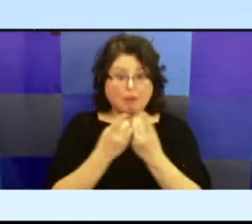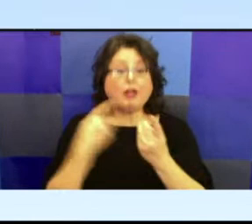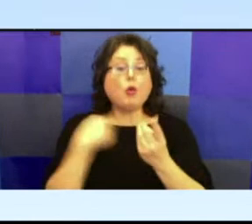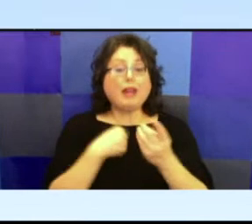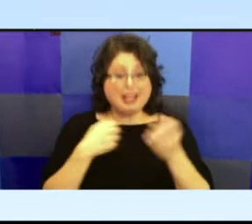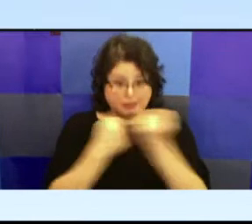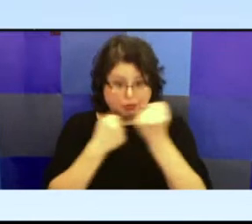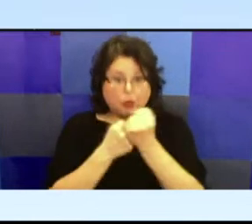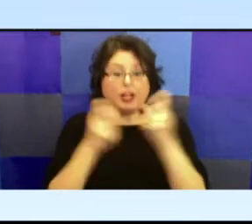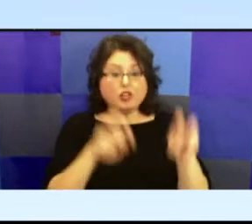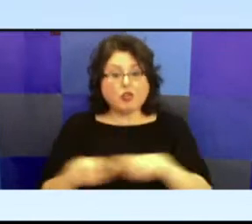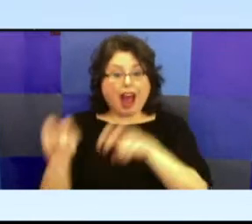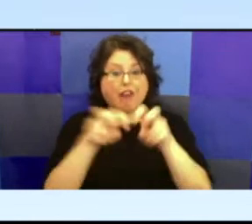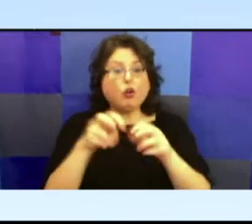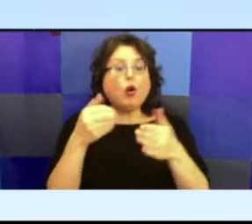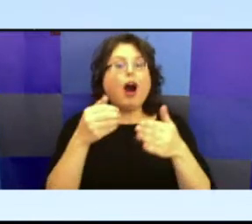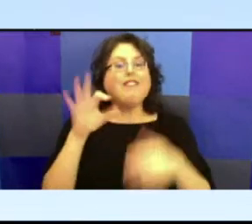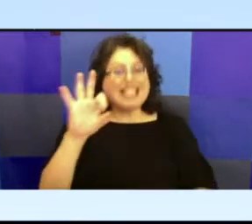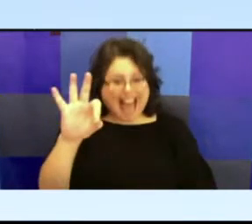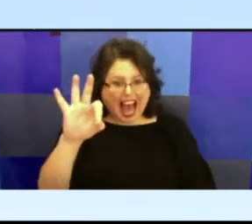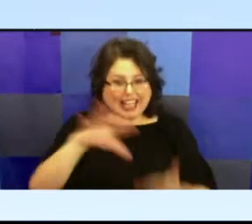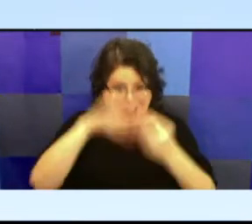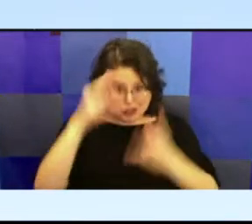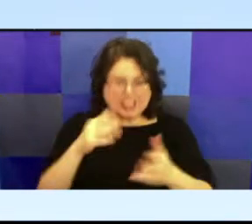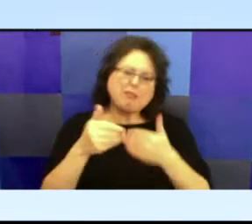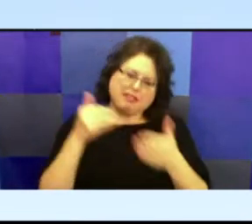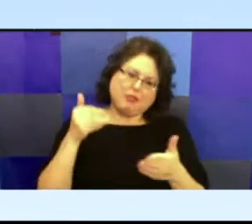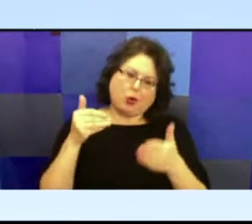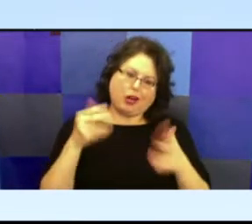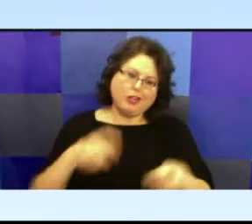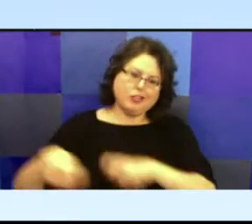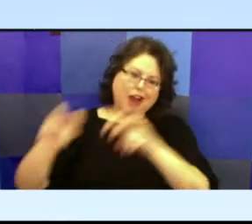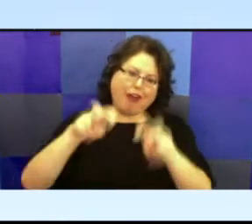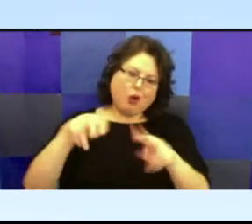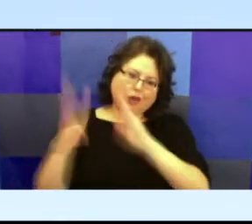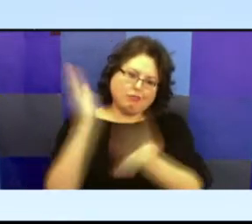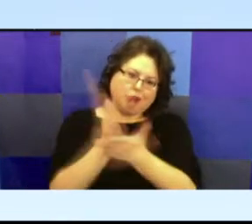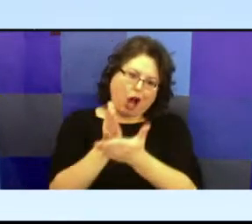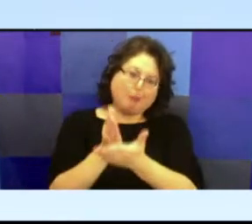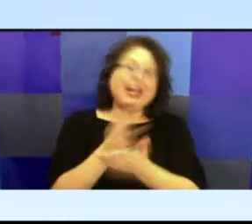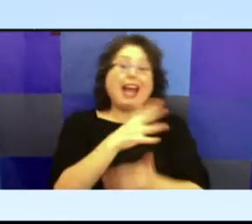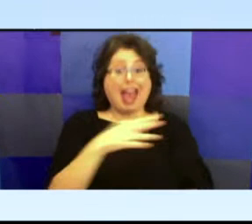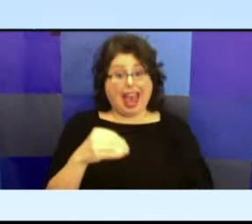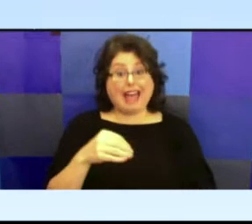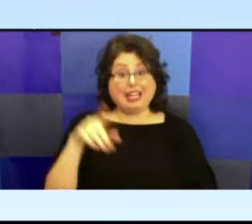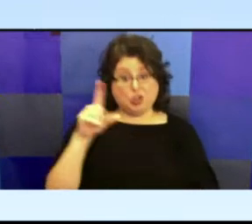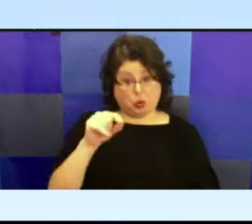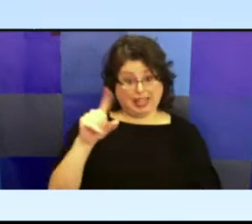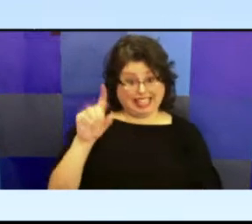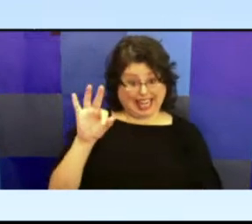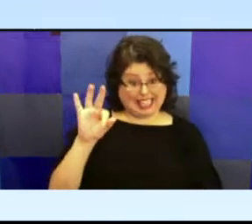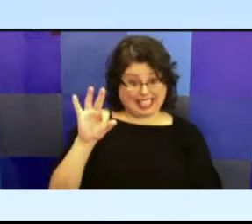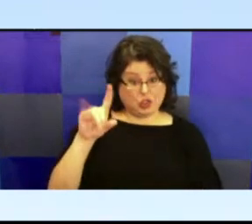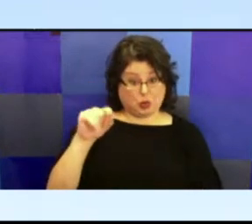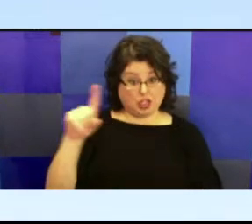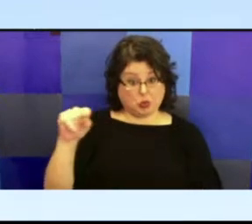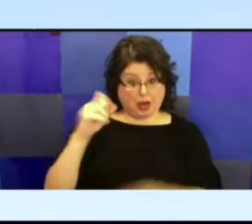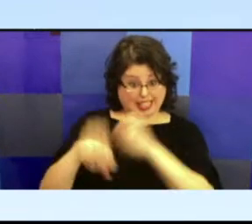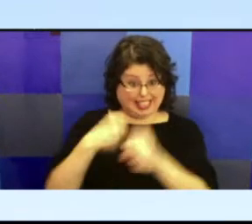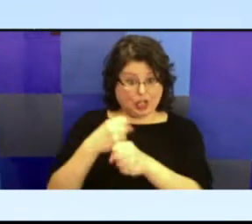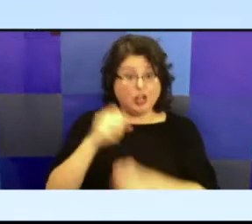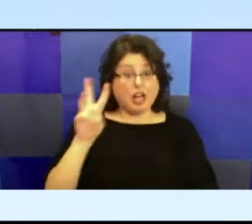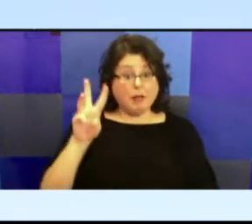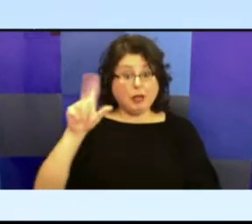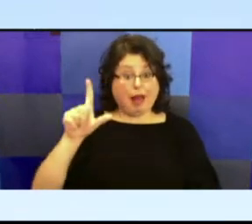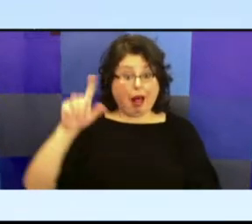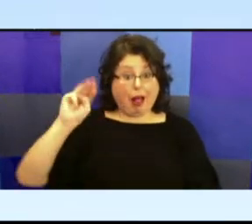before travel restrictions took place. And as of the end of the 2019-2020 year, WLMP was able